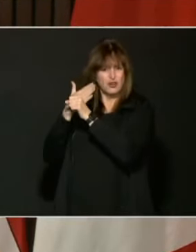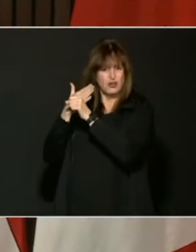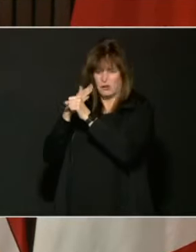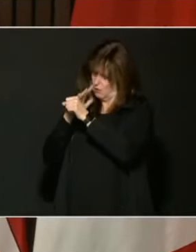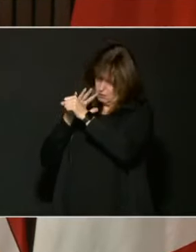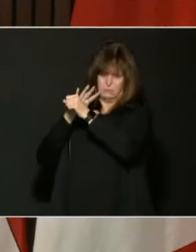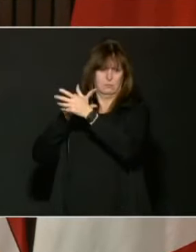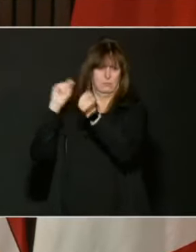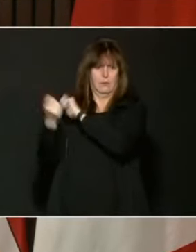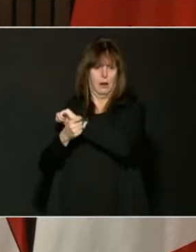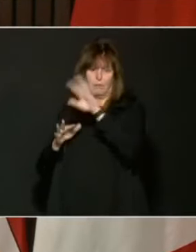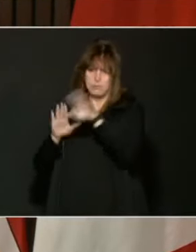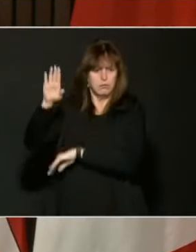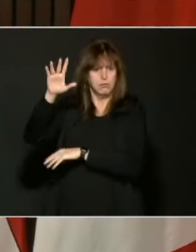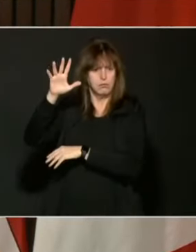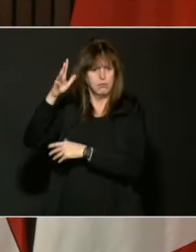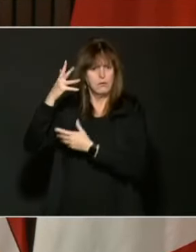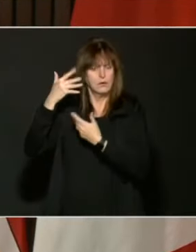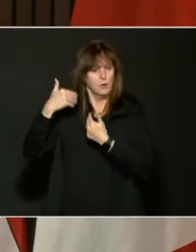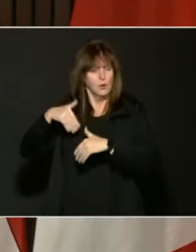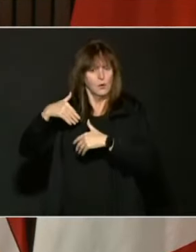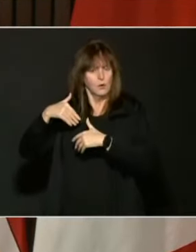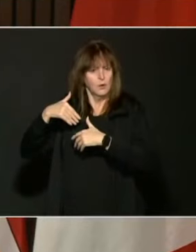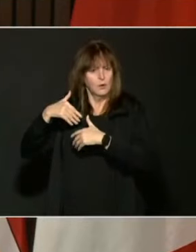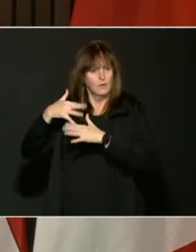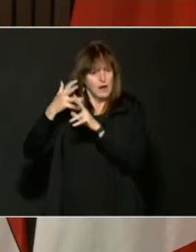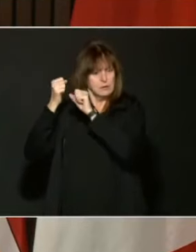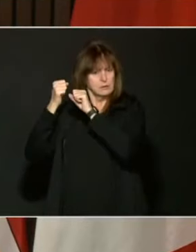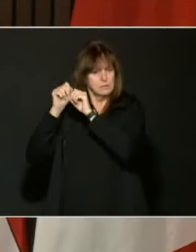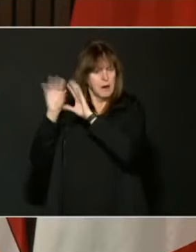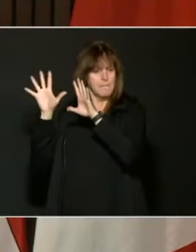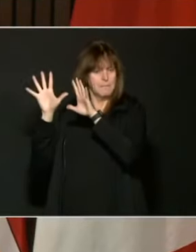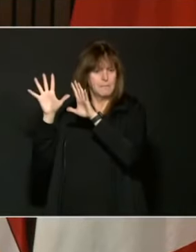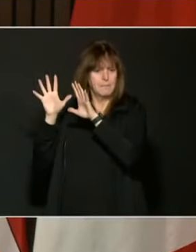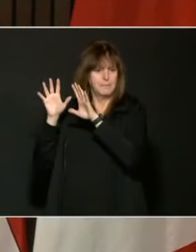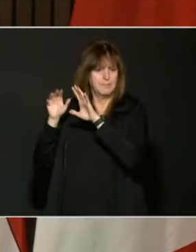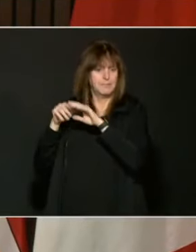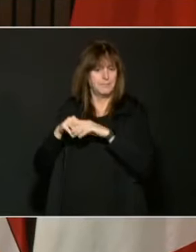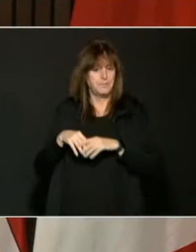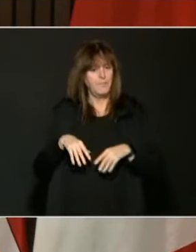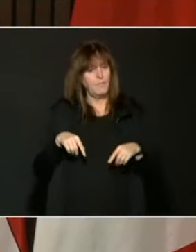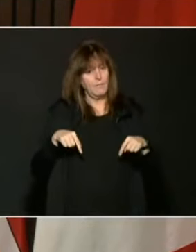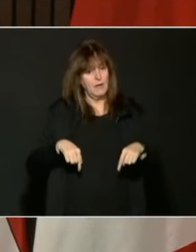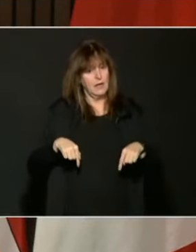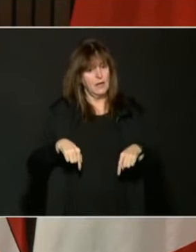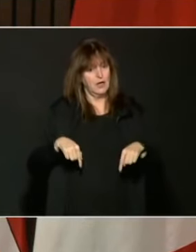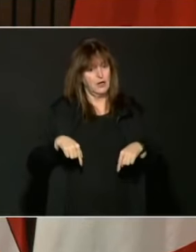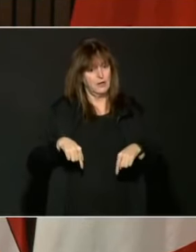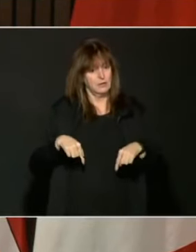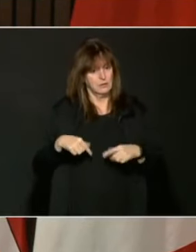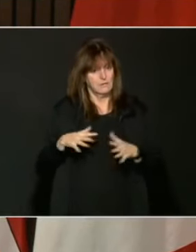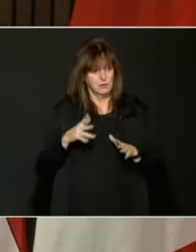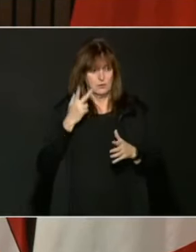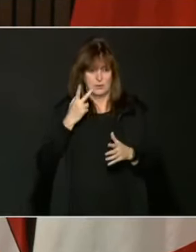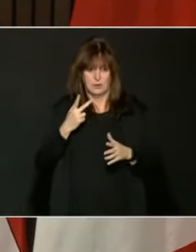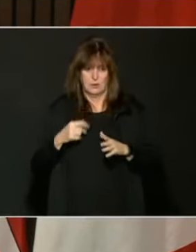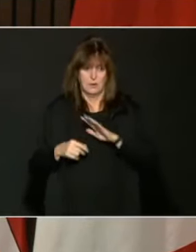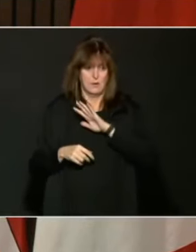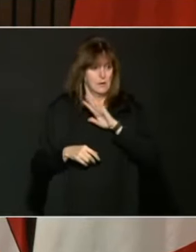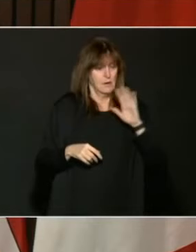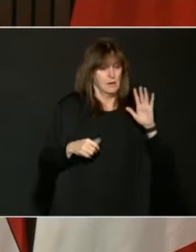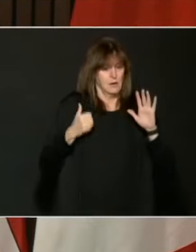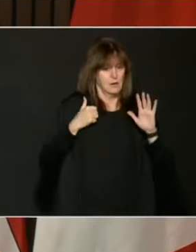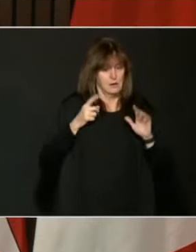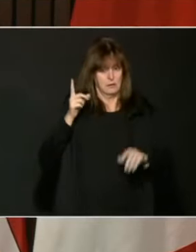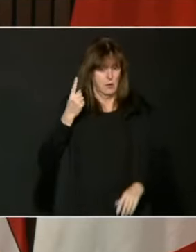days. Indeed, we've seen this exact situation play out here in the past few days in Canada, in the province of Newfoundland, and right here at